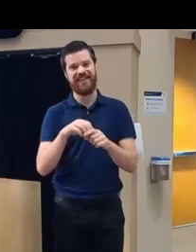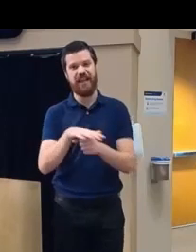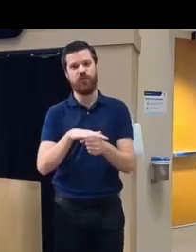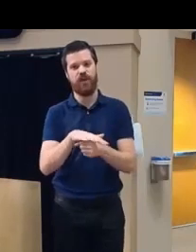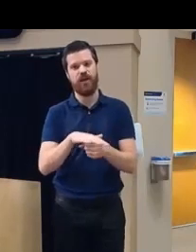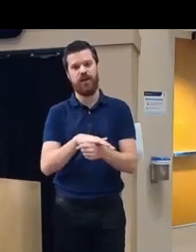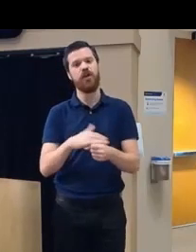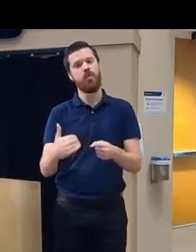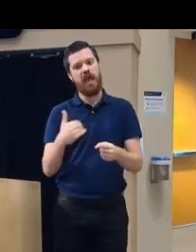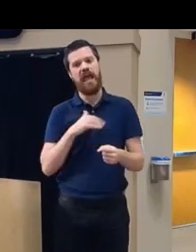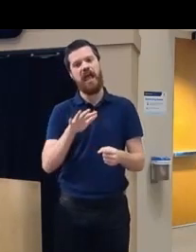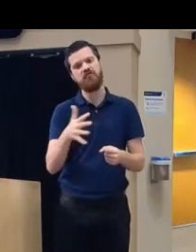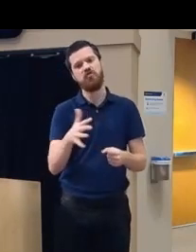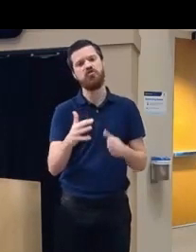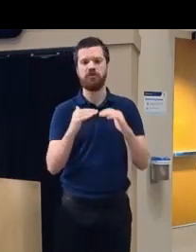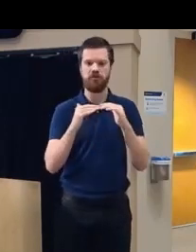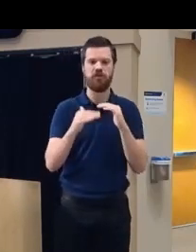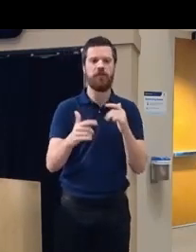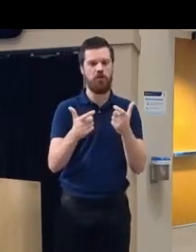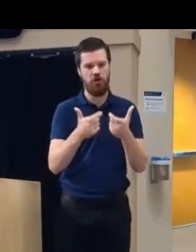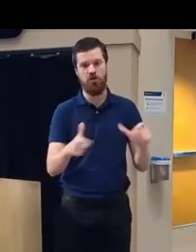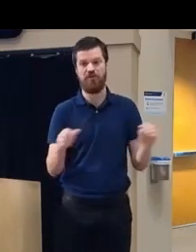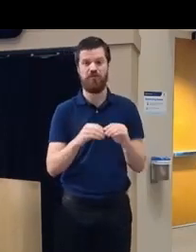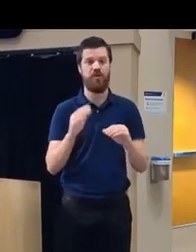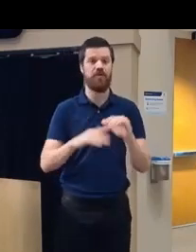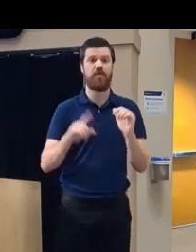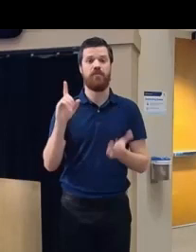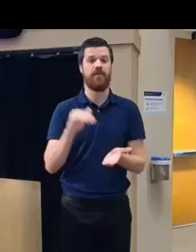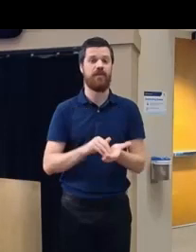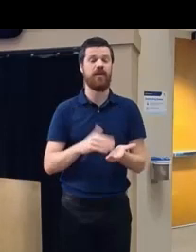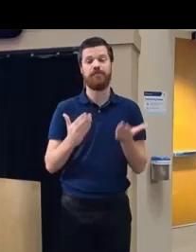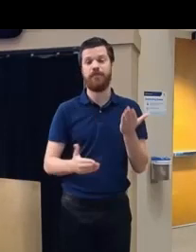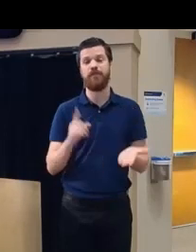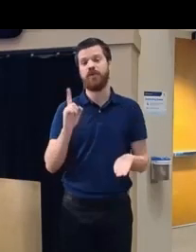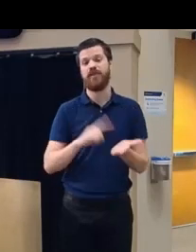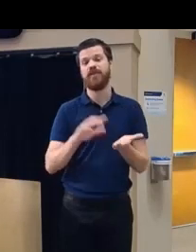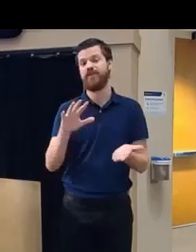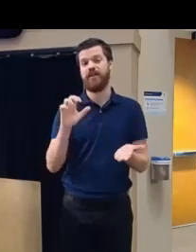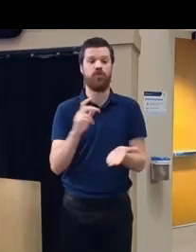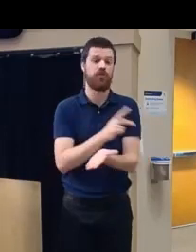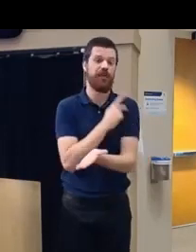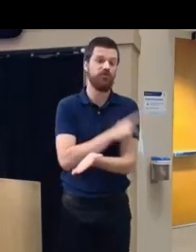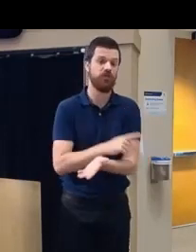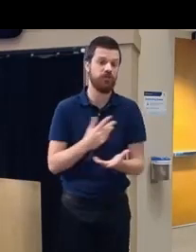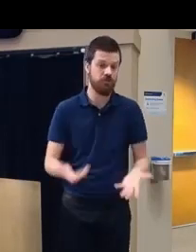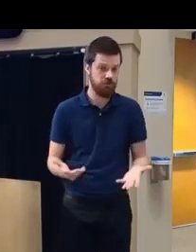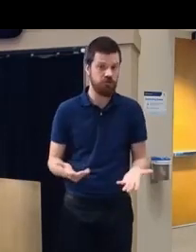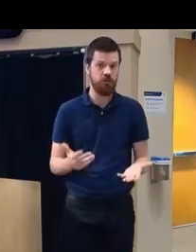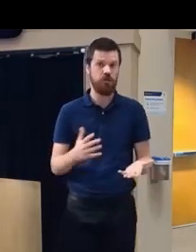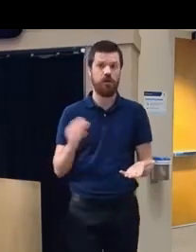You have a relatively stable, large group of over 1,000, maybe close to 1,500 patients.